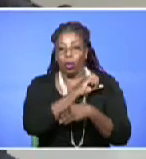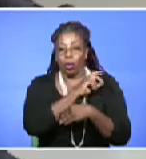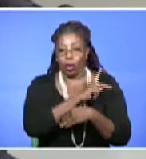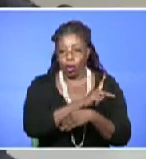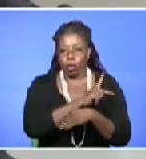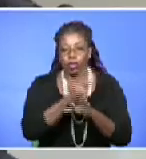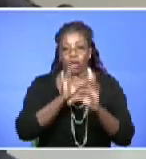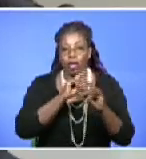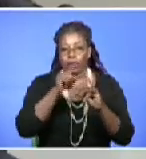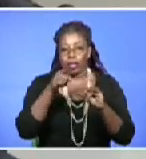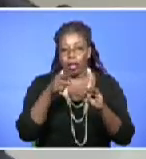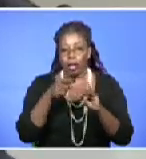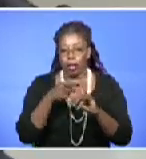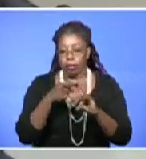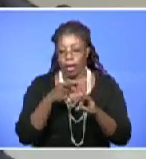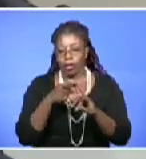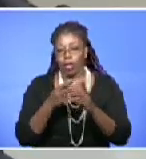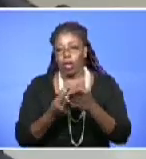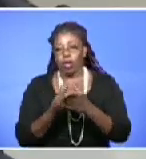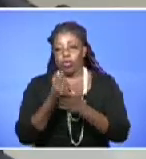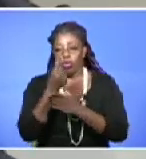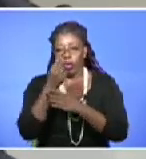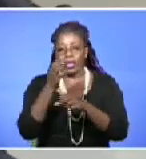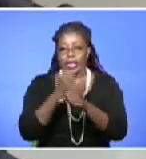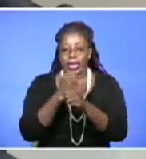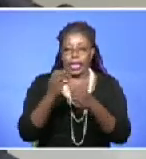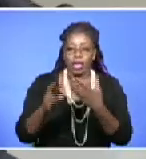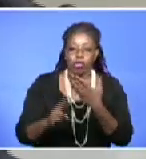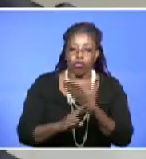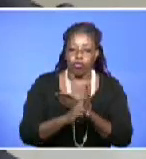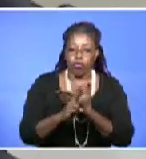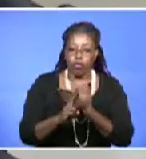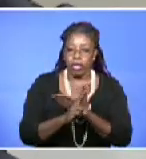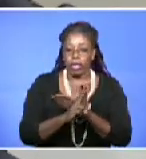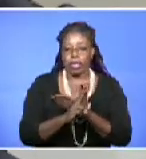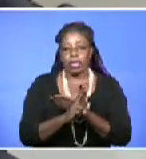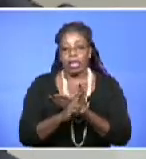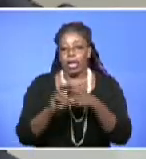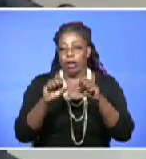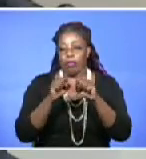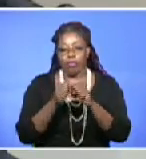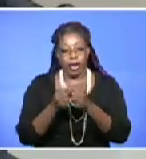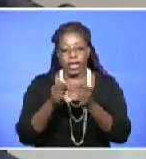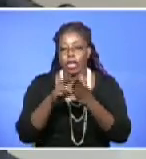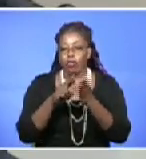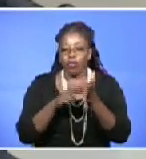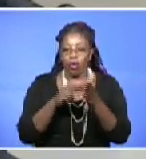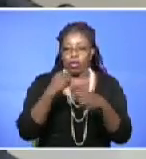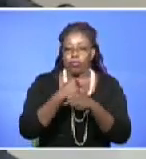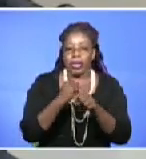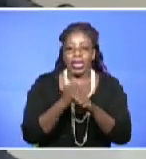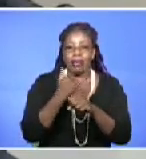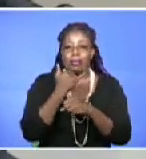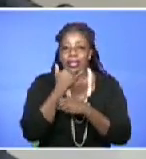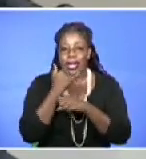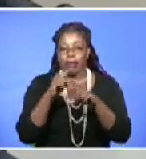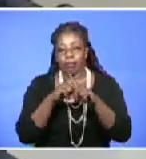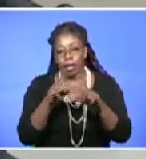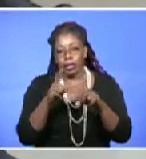inventing, experimenting, growing, taking risks, breaking rules, making mistakes, and having